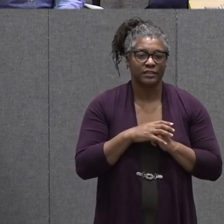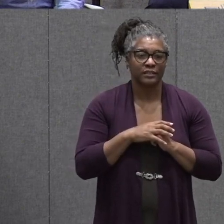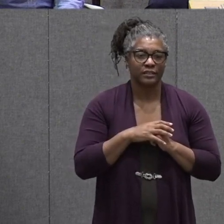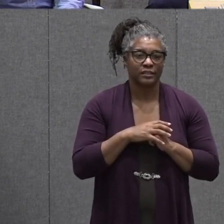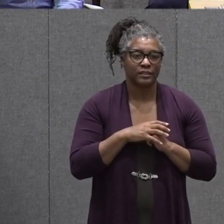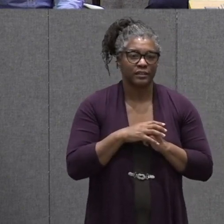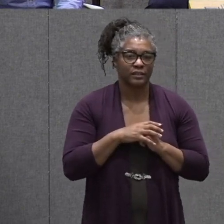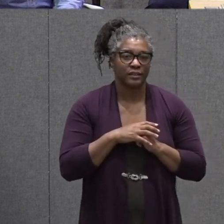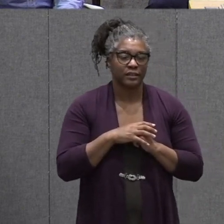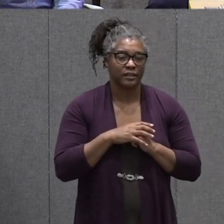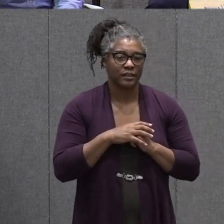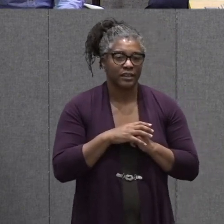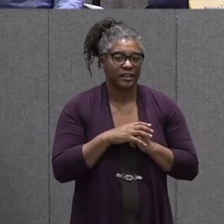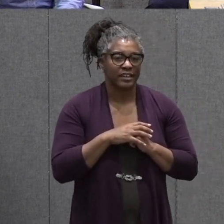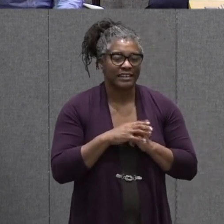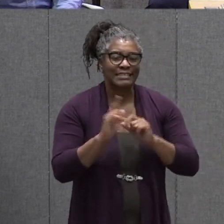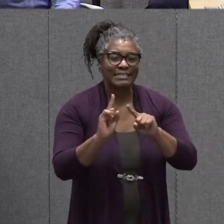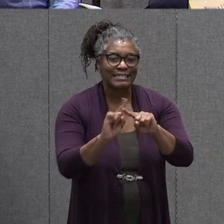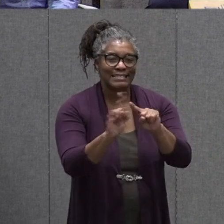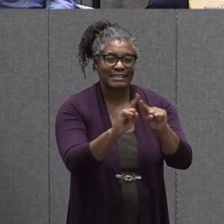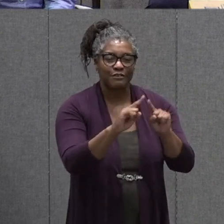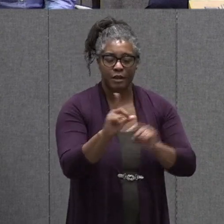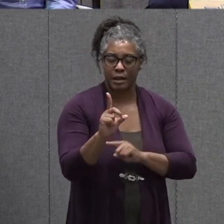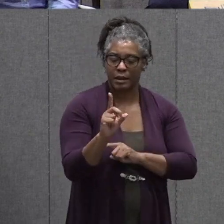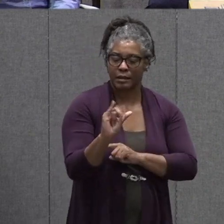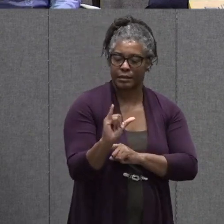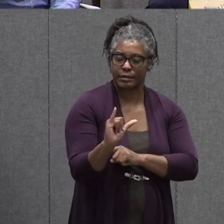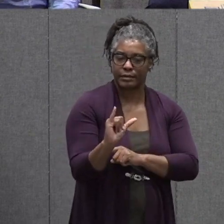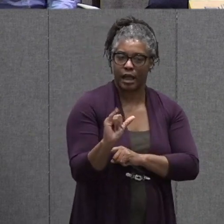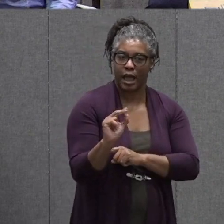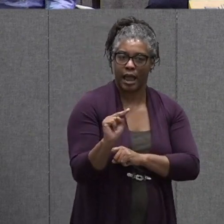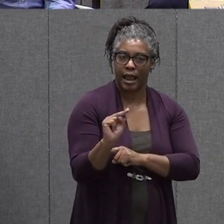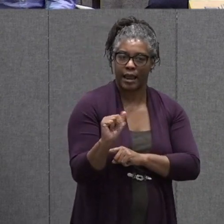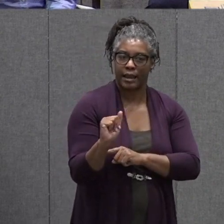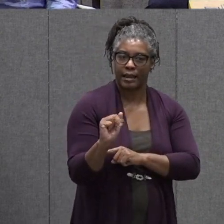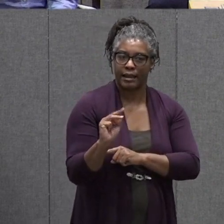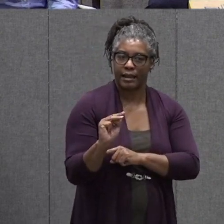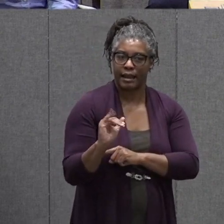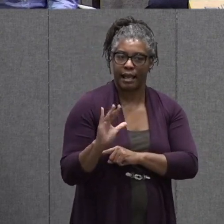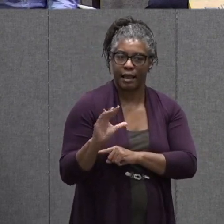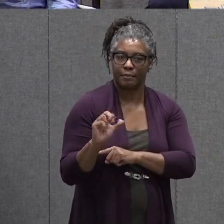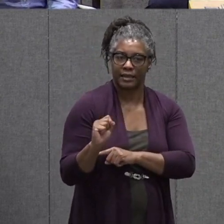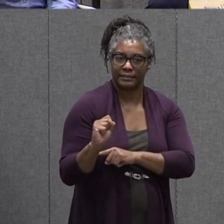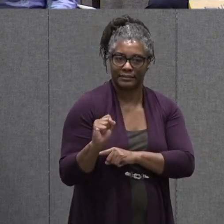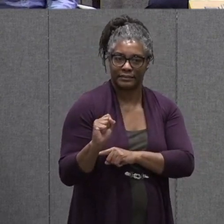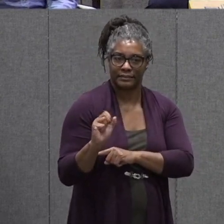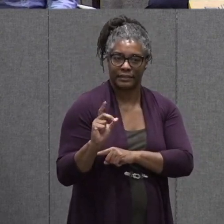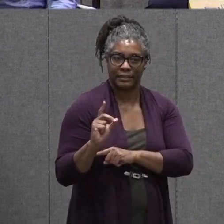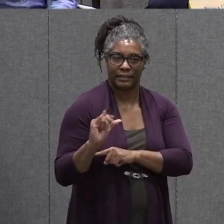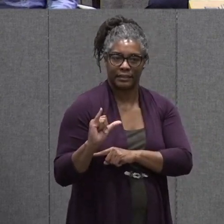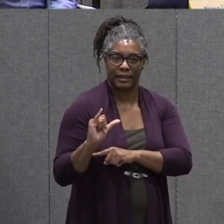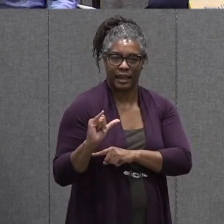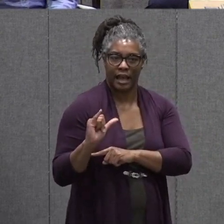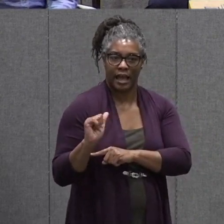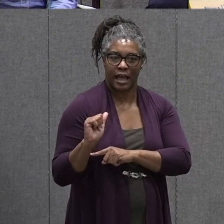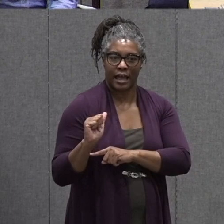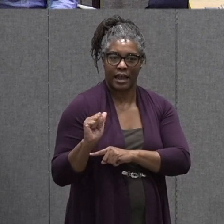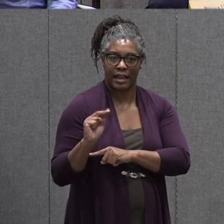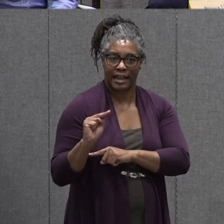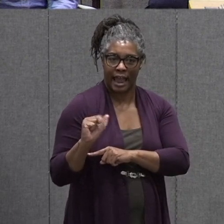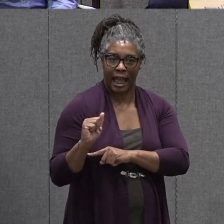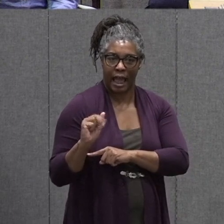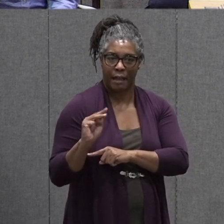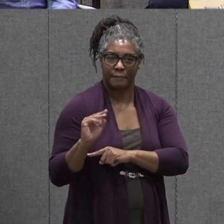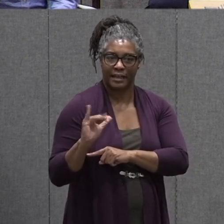use different dynamics. Dynamics is how loud or how quiet we're playing.